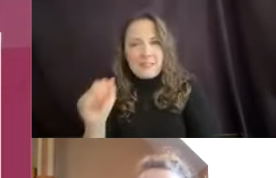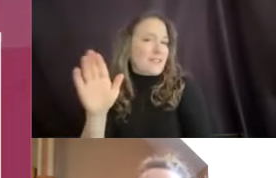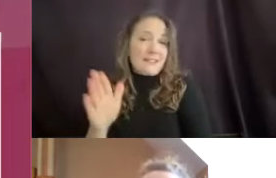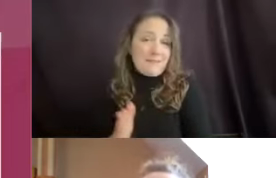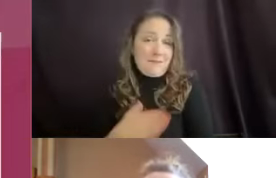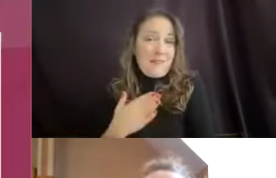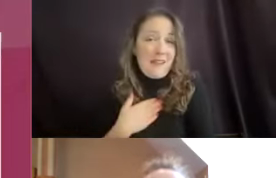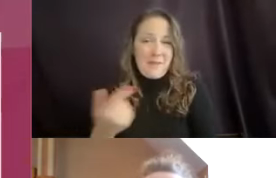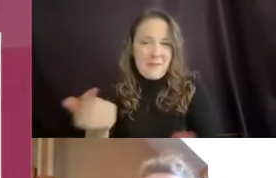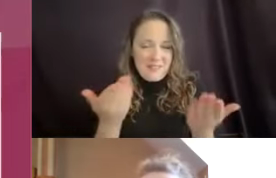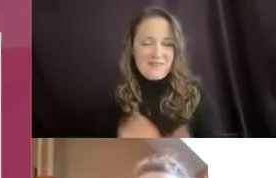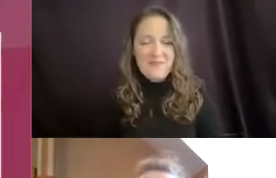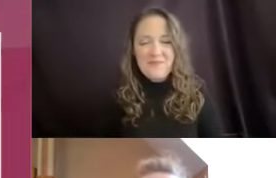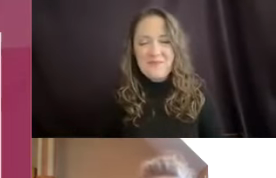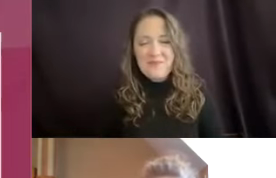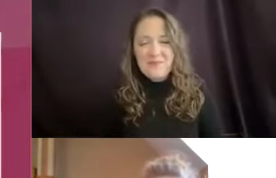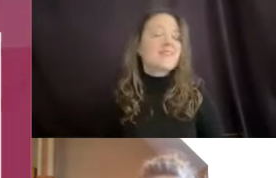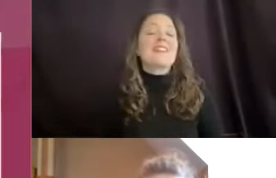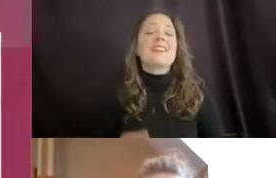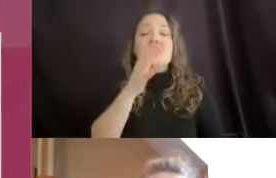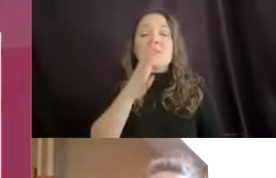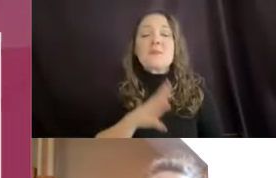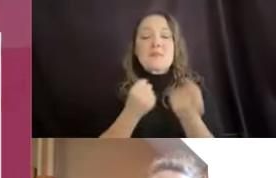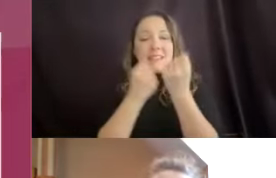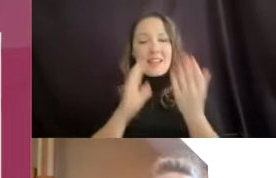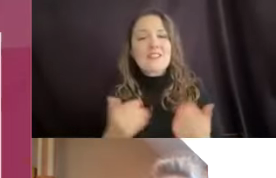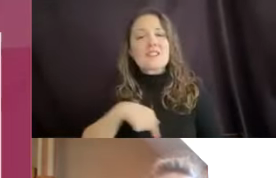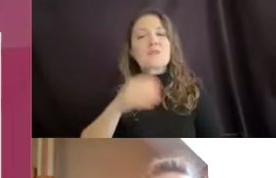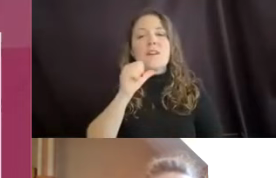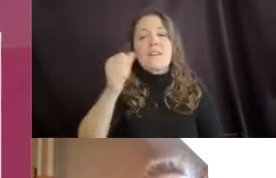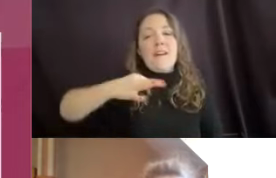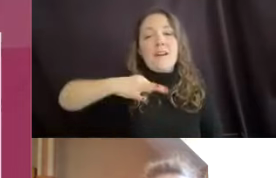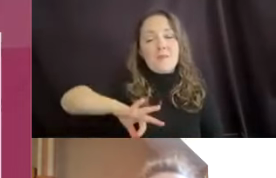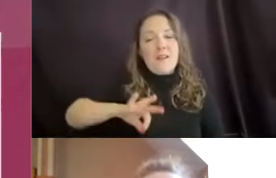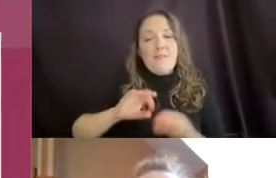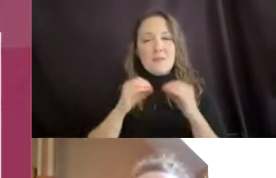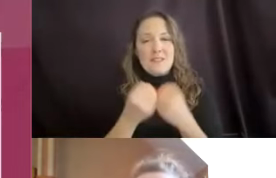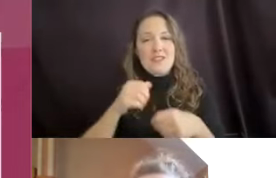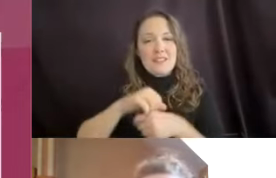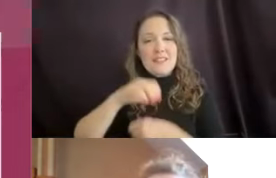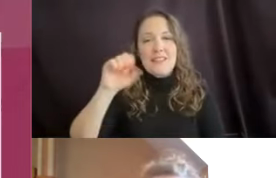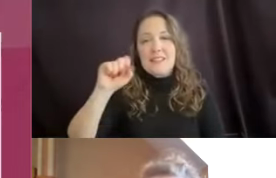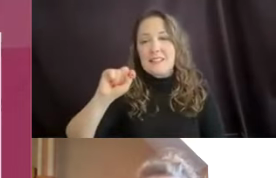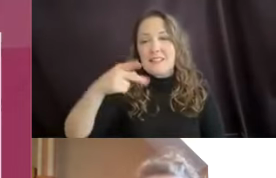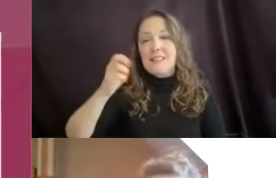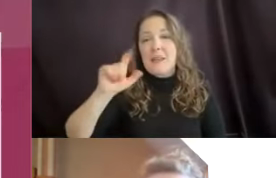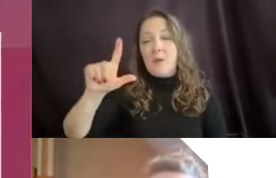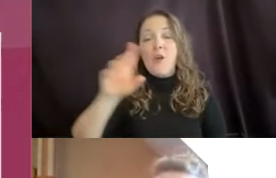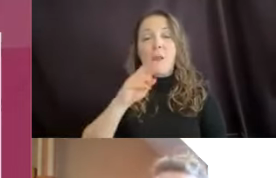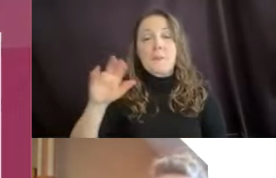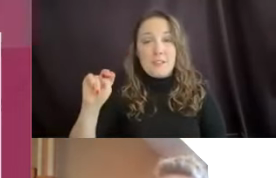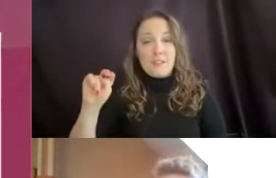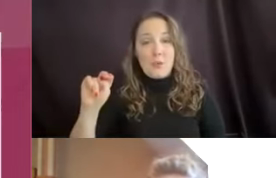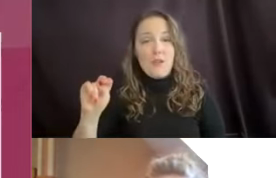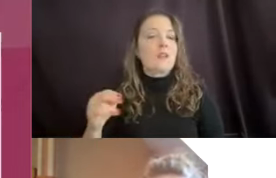you. Women's Advocates is a nonprofit organization in St. Paul, Minnesota. We offer a continuum of safety